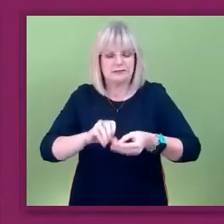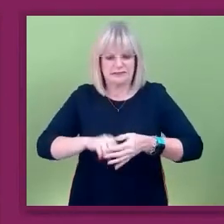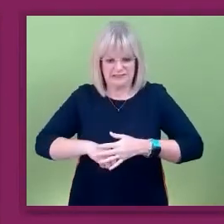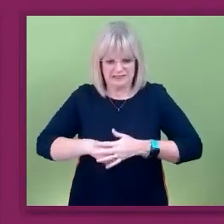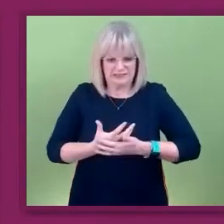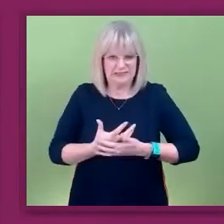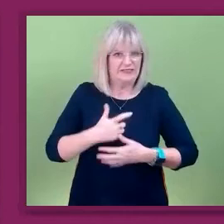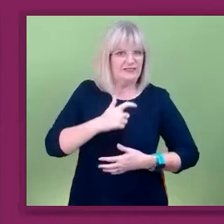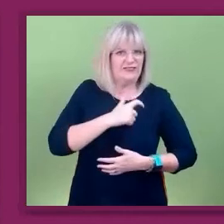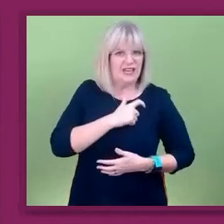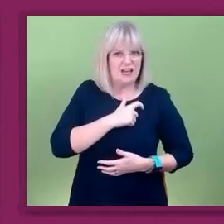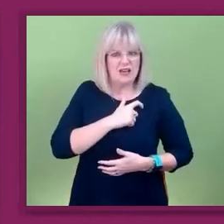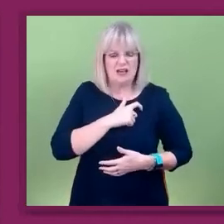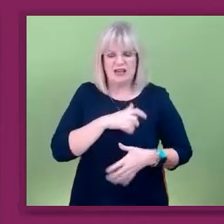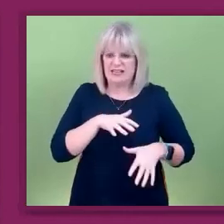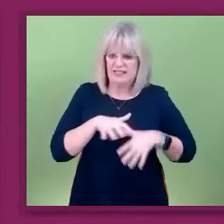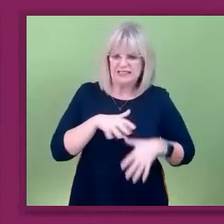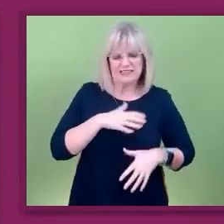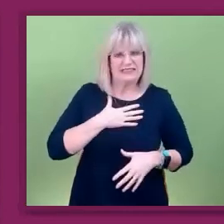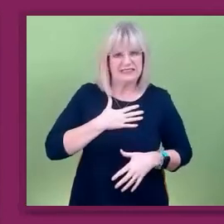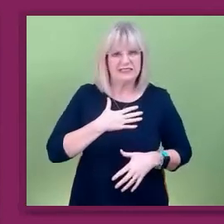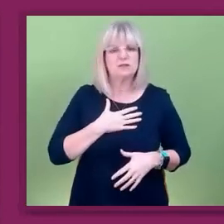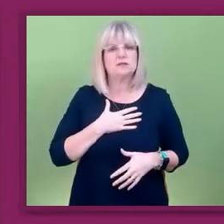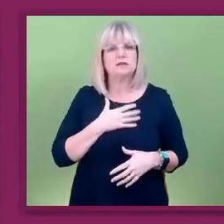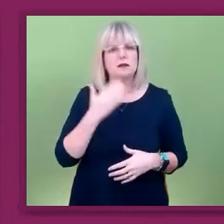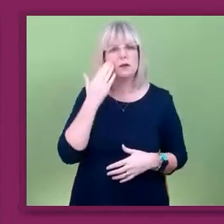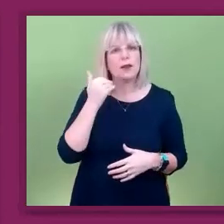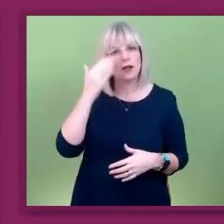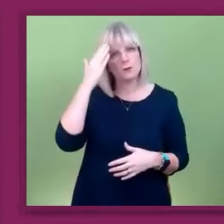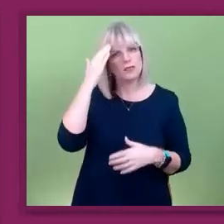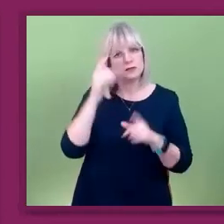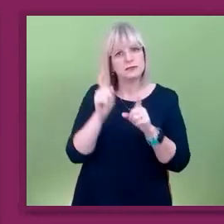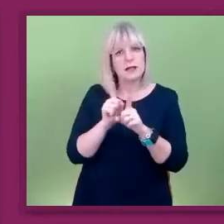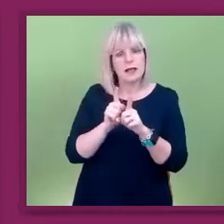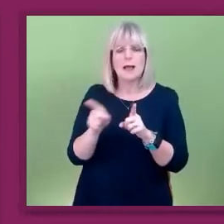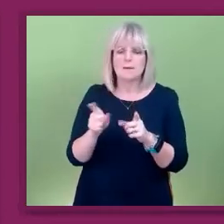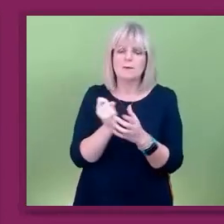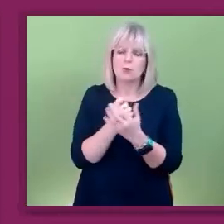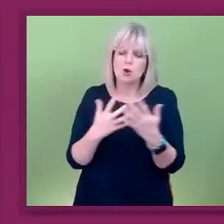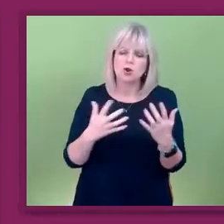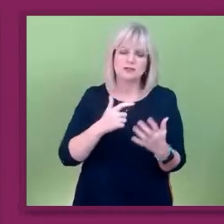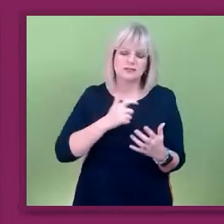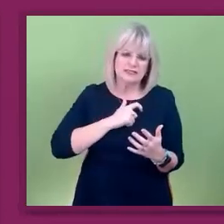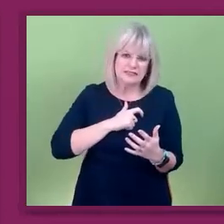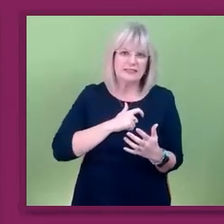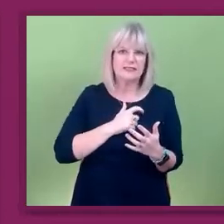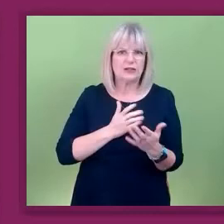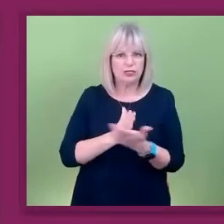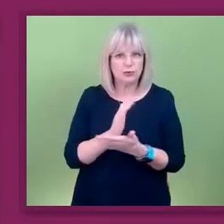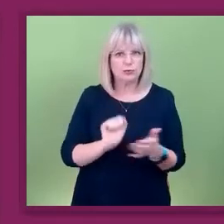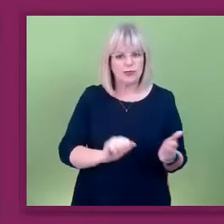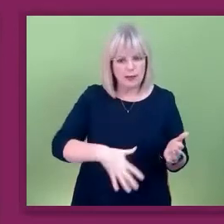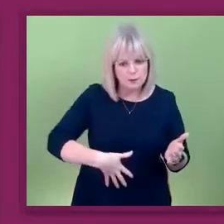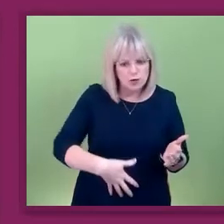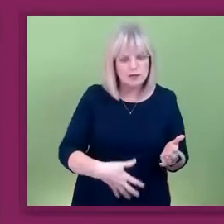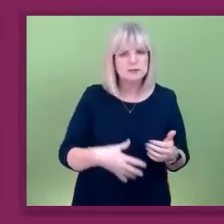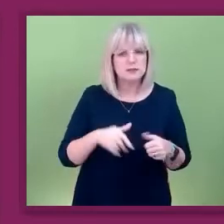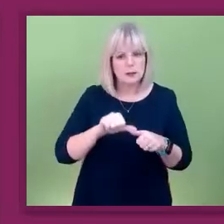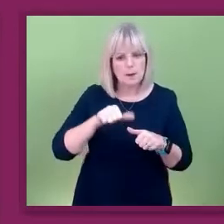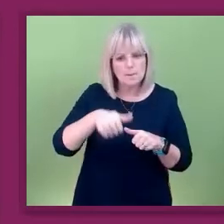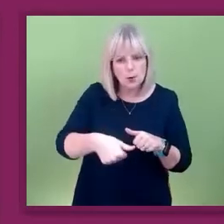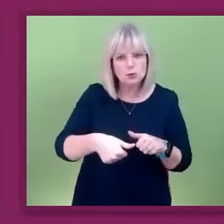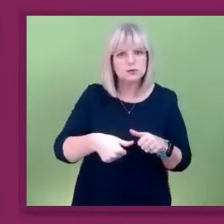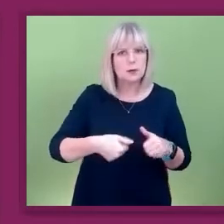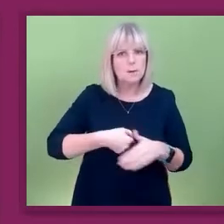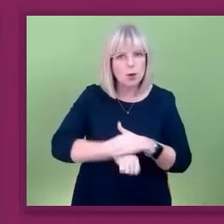mothers also do have so much anxiety and fear in their pregnancy and postpartum period, because we believe that if there is something